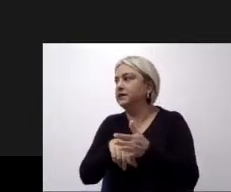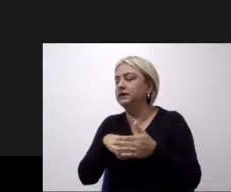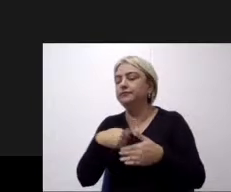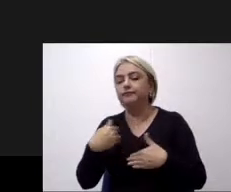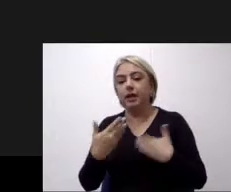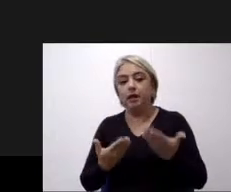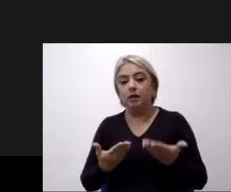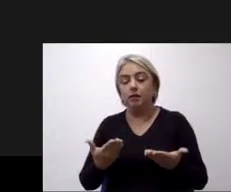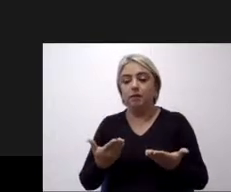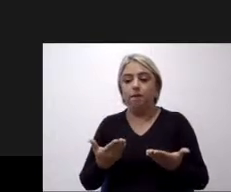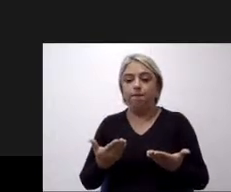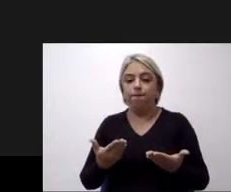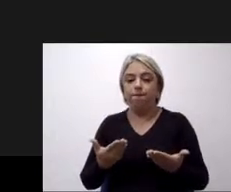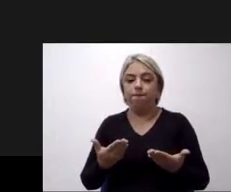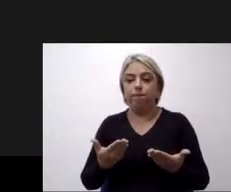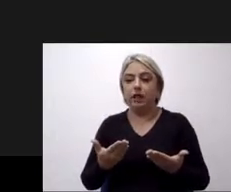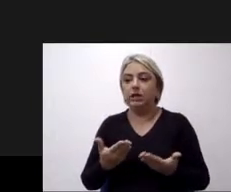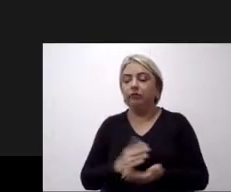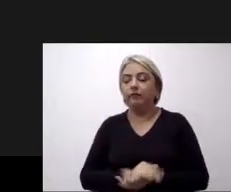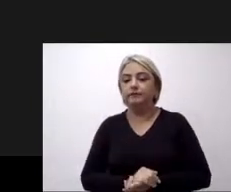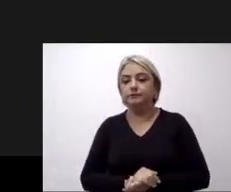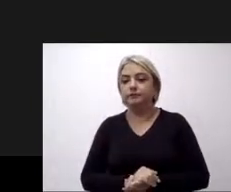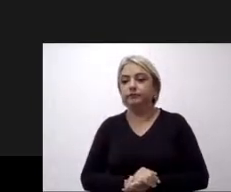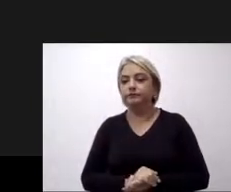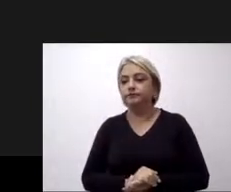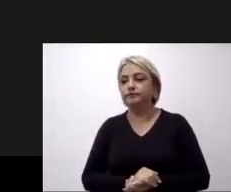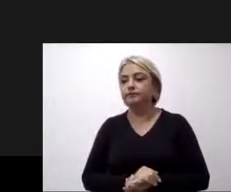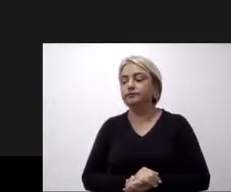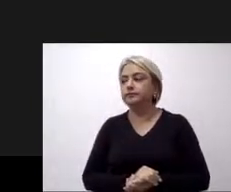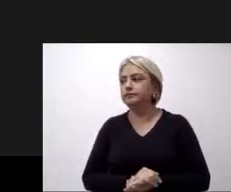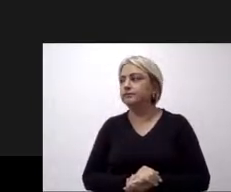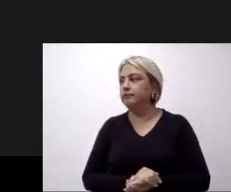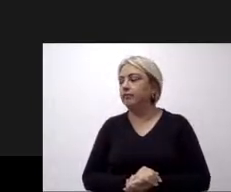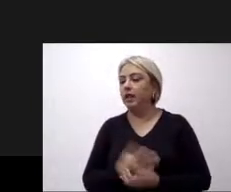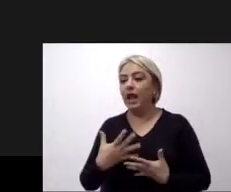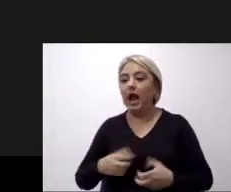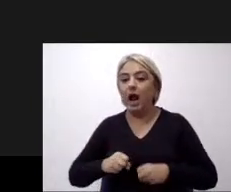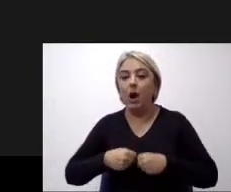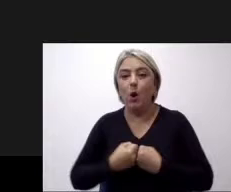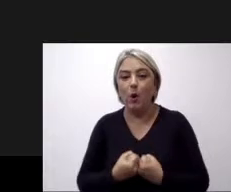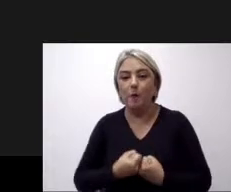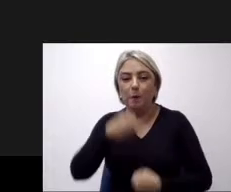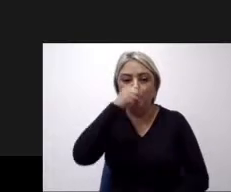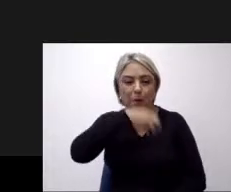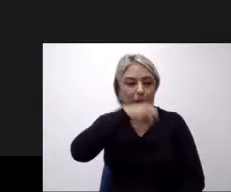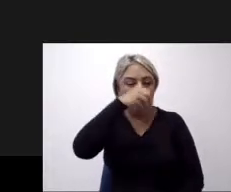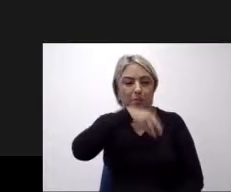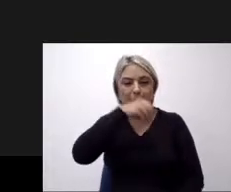policy combating child abuses in France, Great Britain, and Belgium.